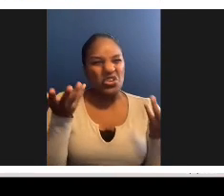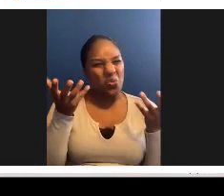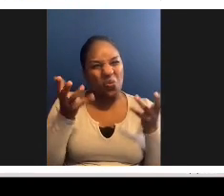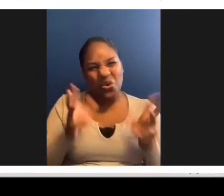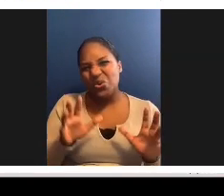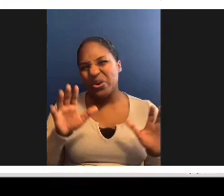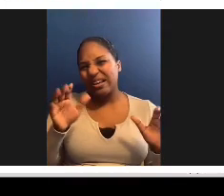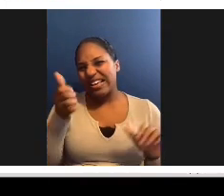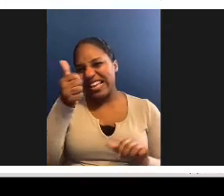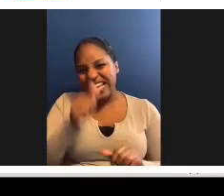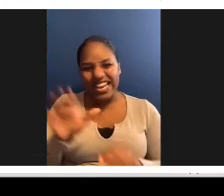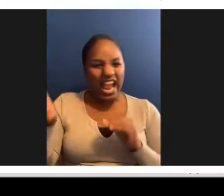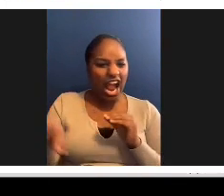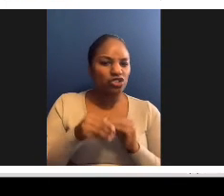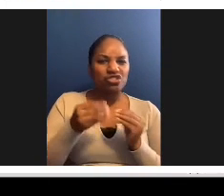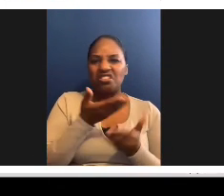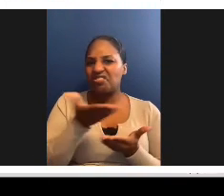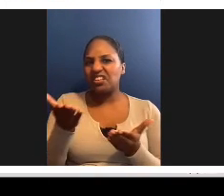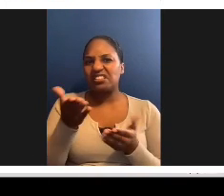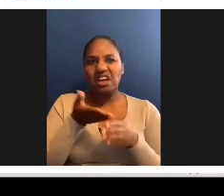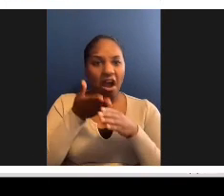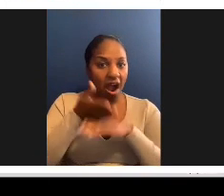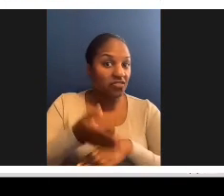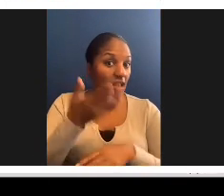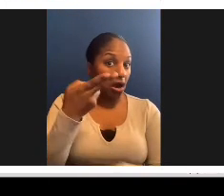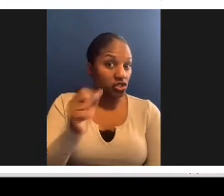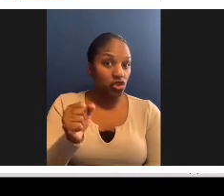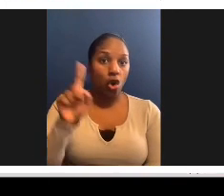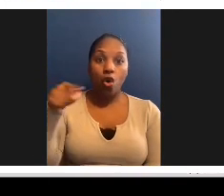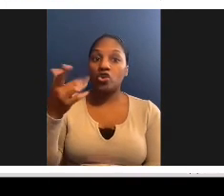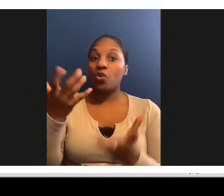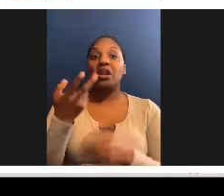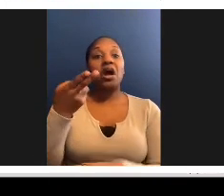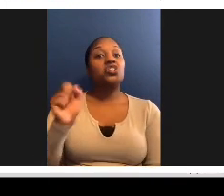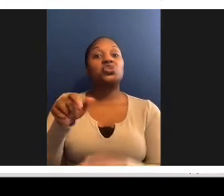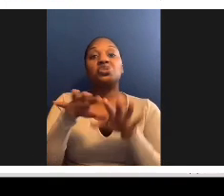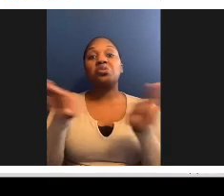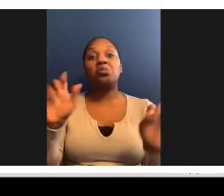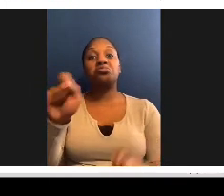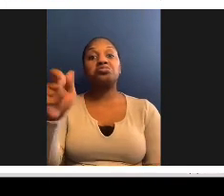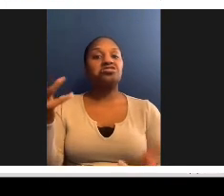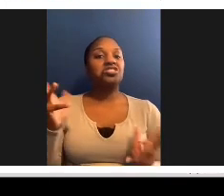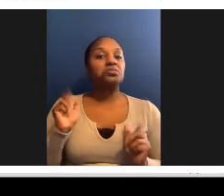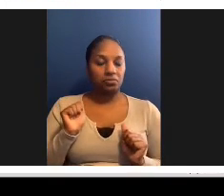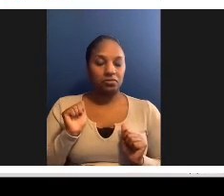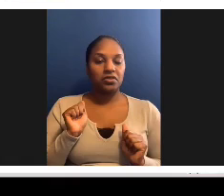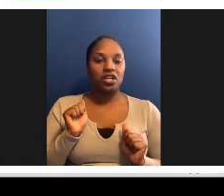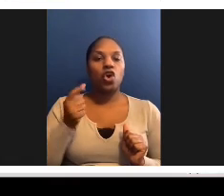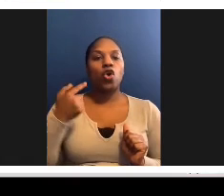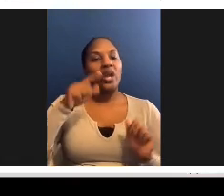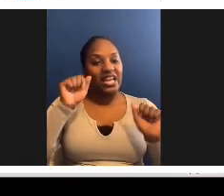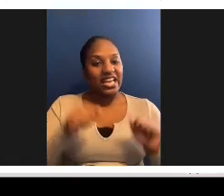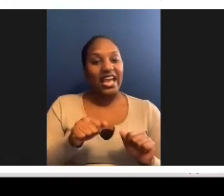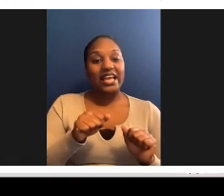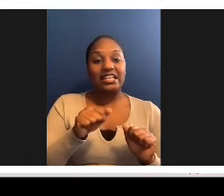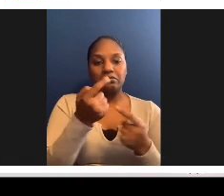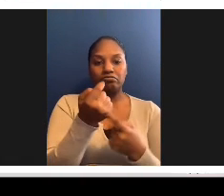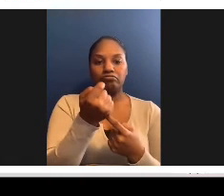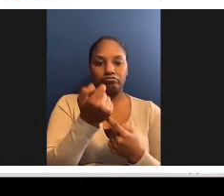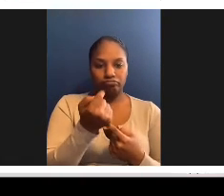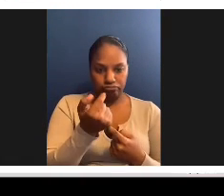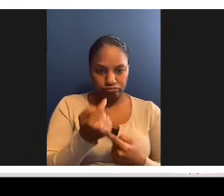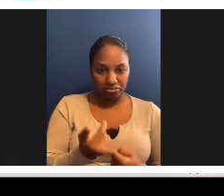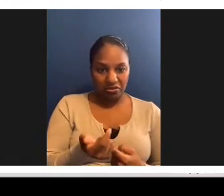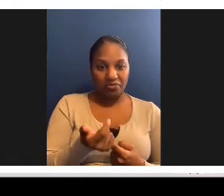any extra thing after high school. So they just want a high school diploma. So we can unfilter these three things. And